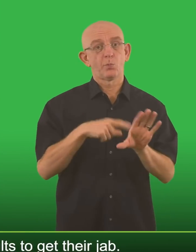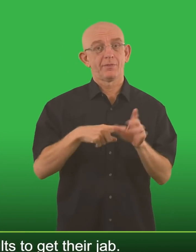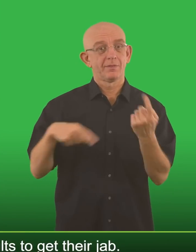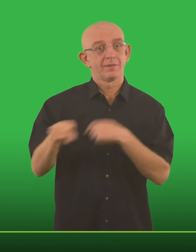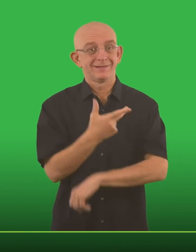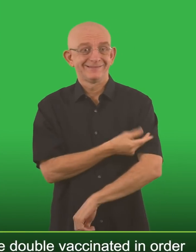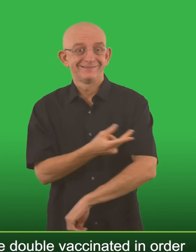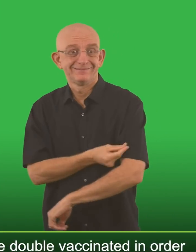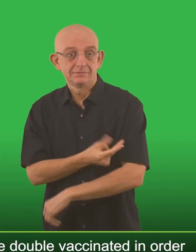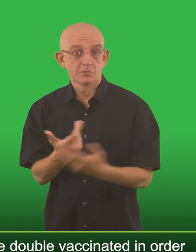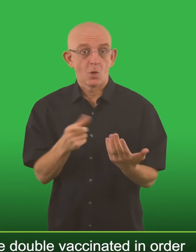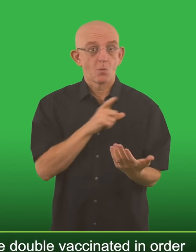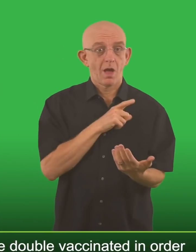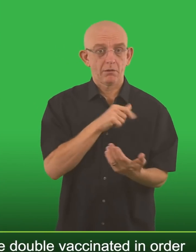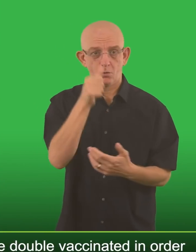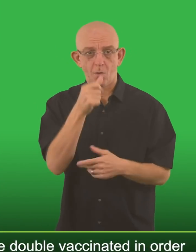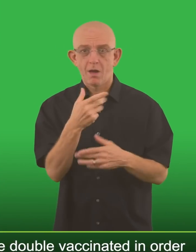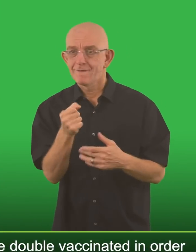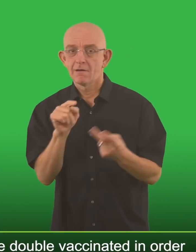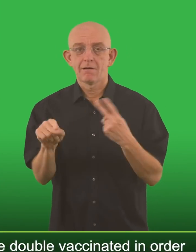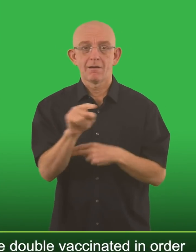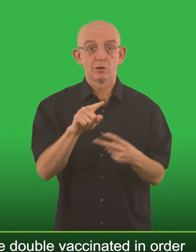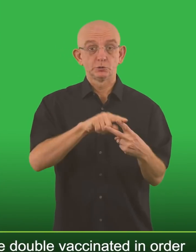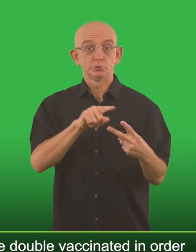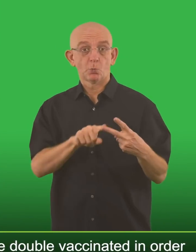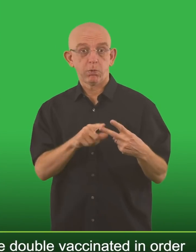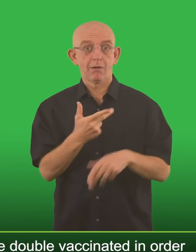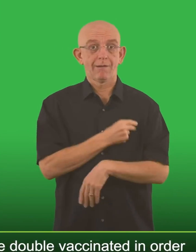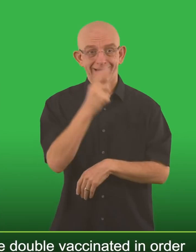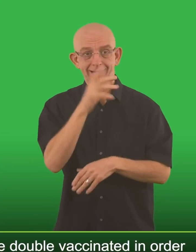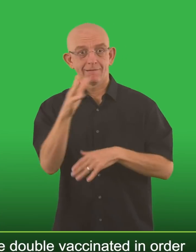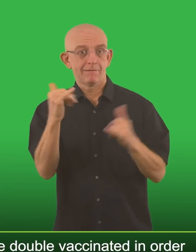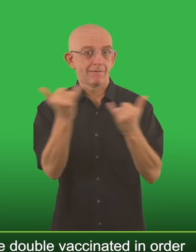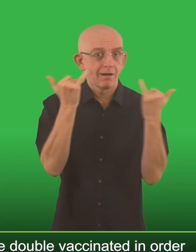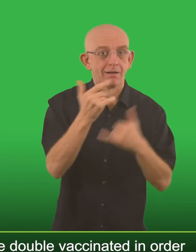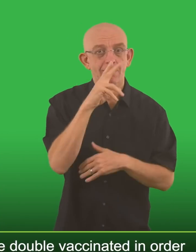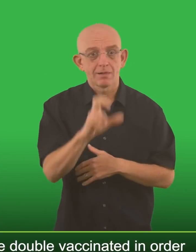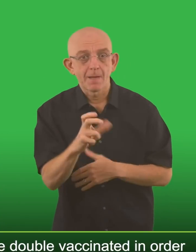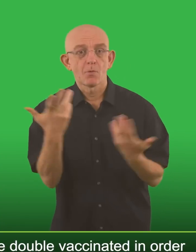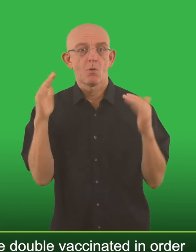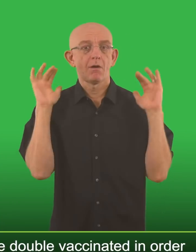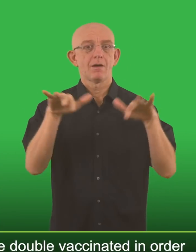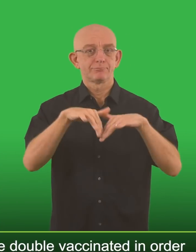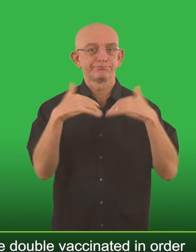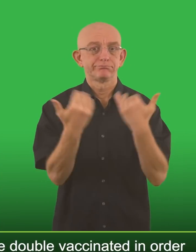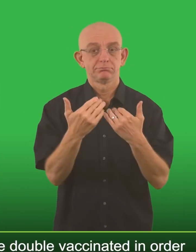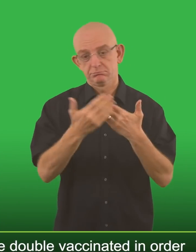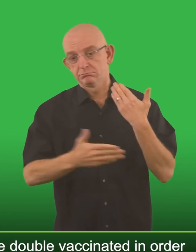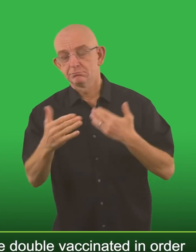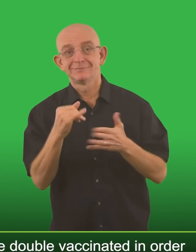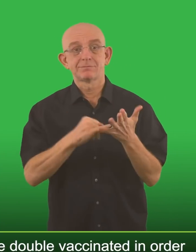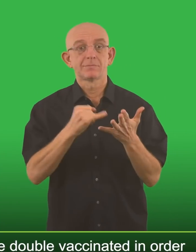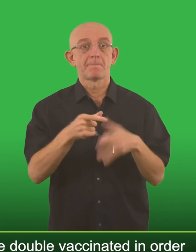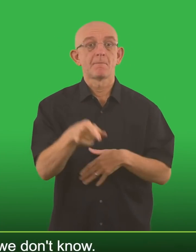adults to get their job. We're hearing about the possibility of having to be double vaccinated in order to visit nightclubs and other large